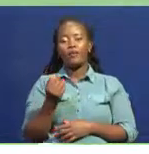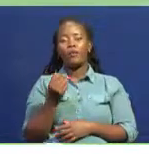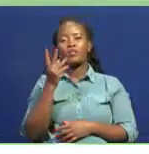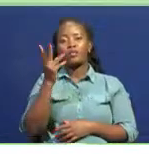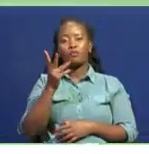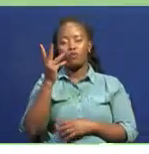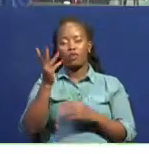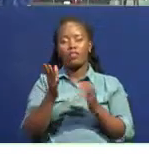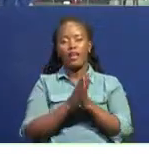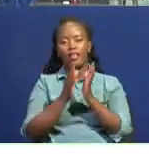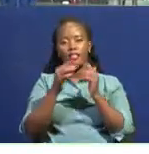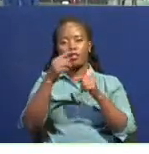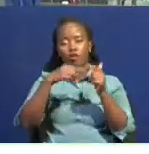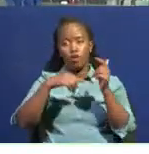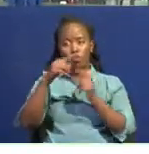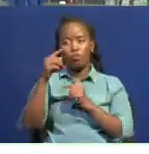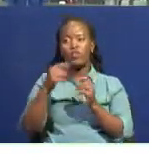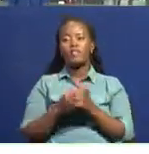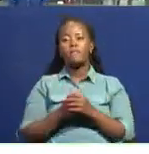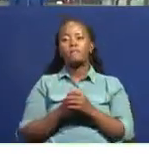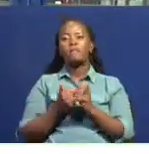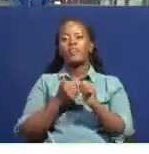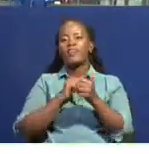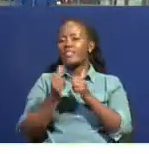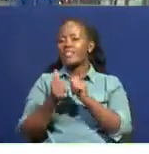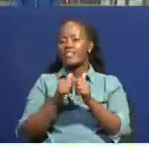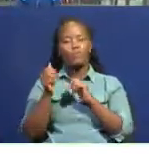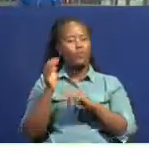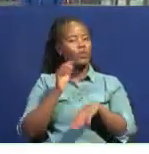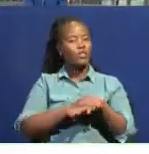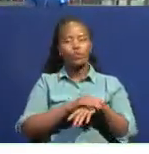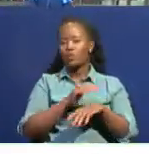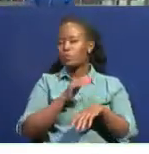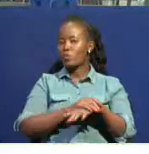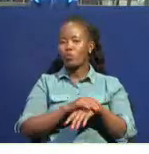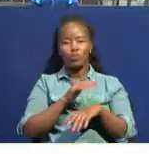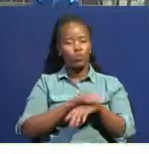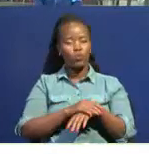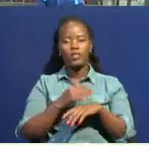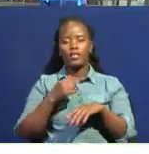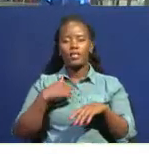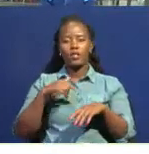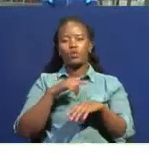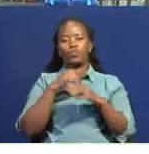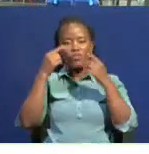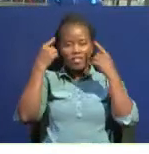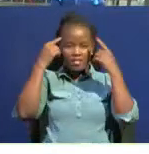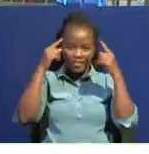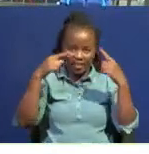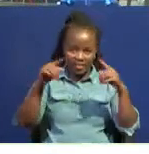win for Wazalendo. The game was good. We won the game. We dominated. We